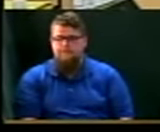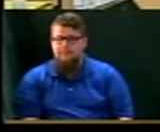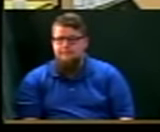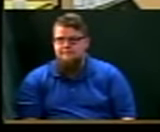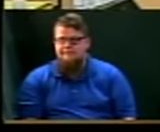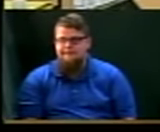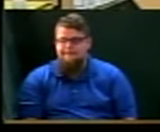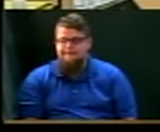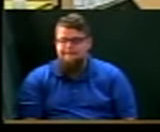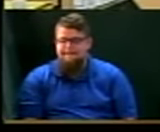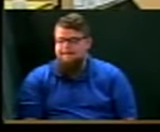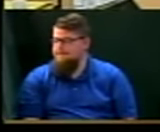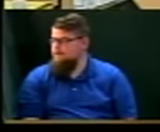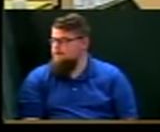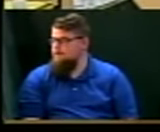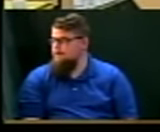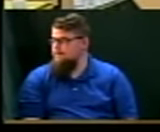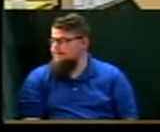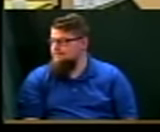Okay, so Madam Chair.